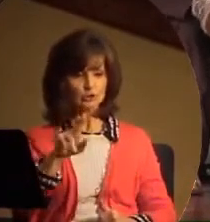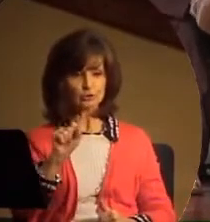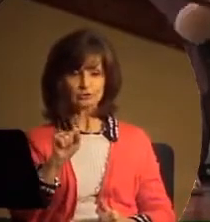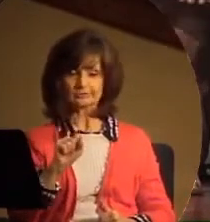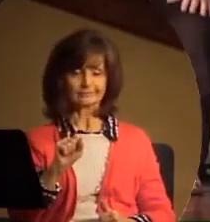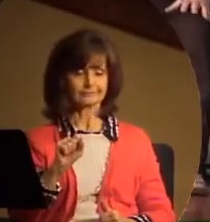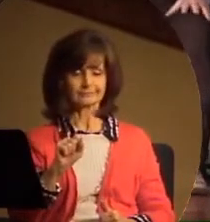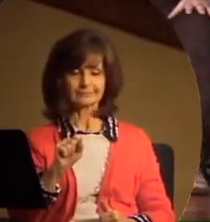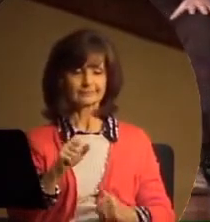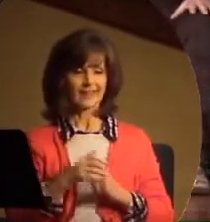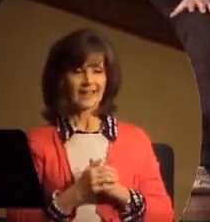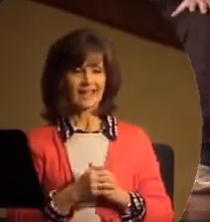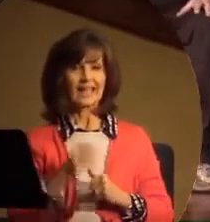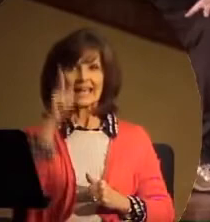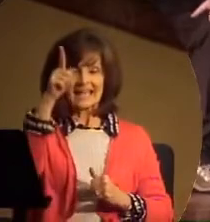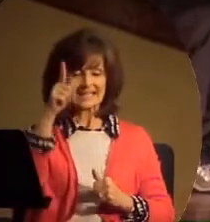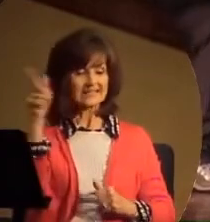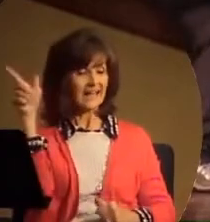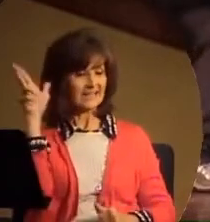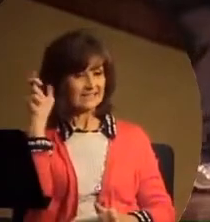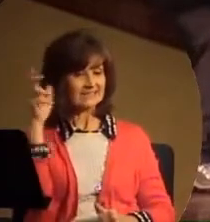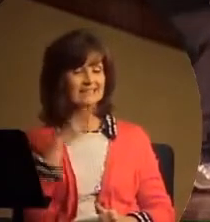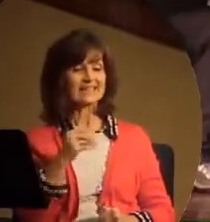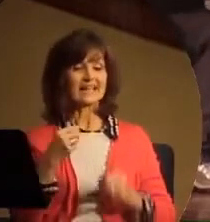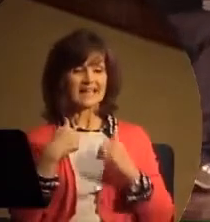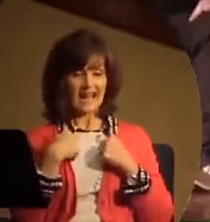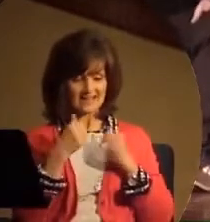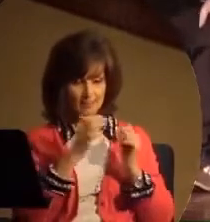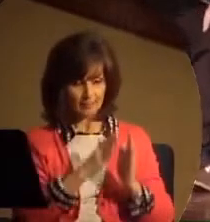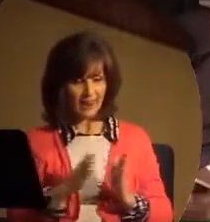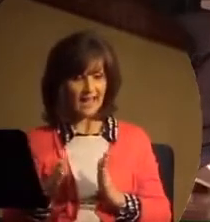He's got a plan, and He's in control.